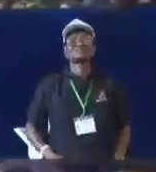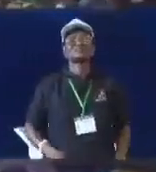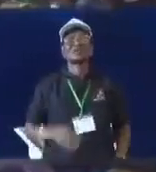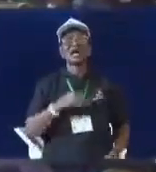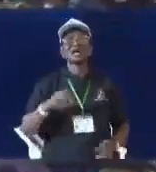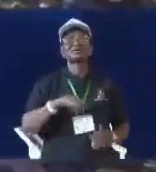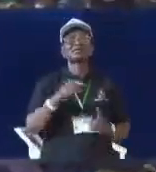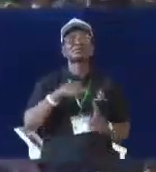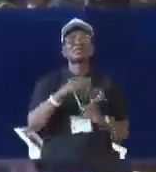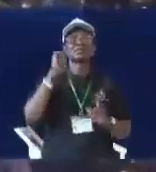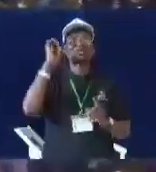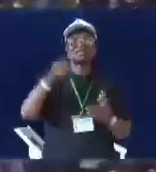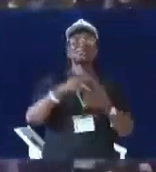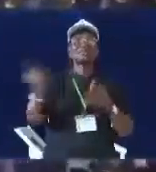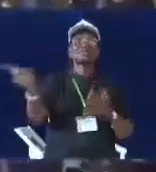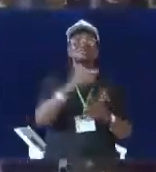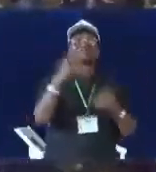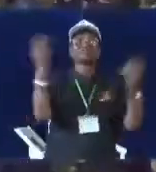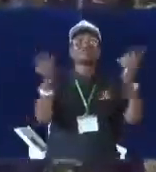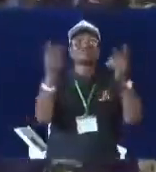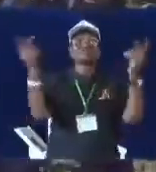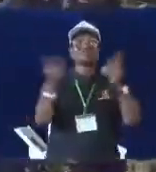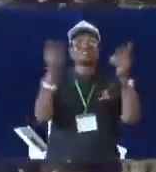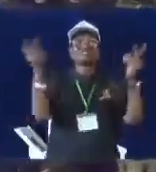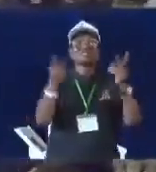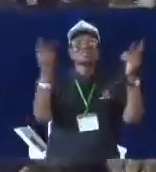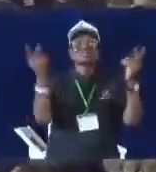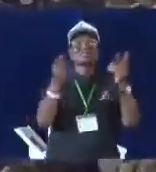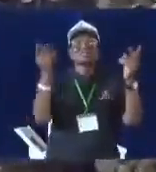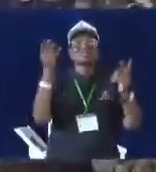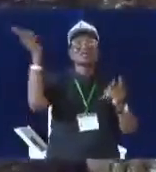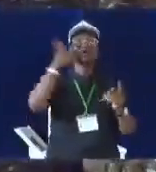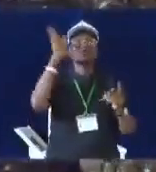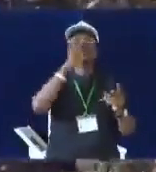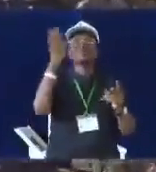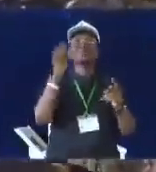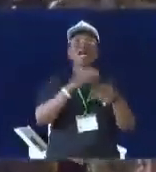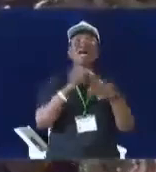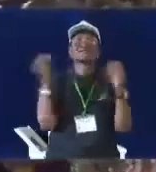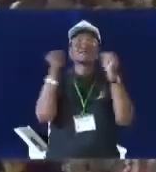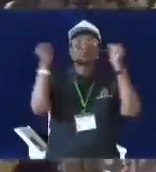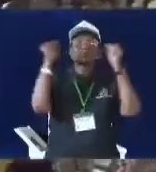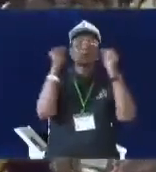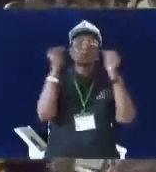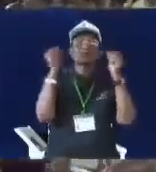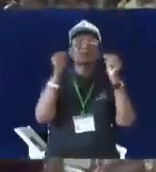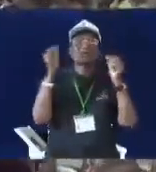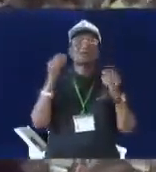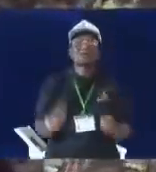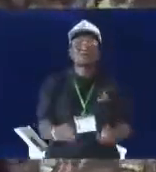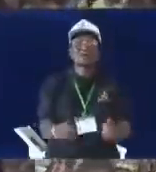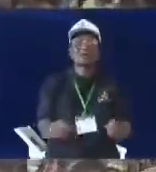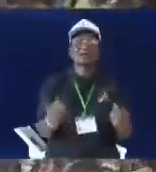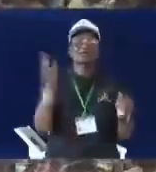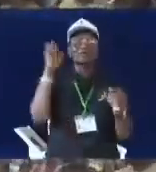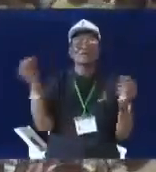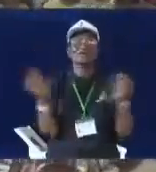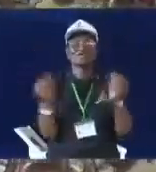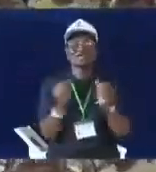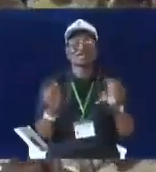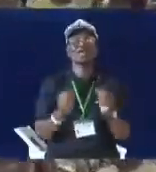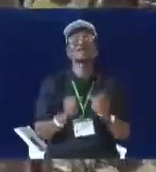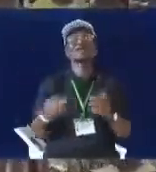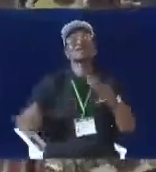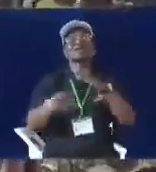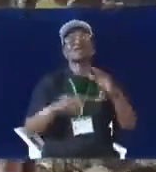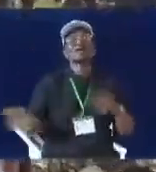And when He pays you a visit, there will be something. There will be an earthquake. The ground will shake under your feet.